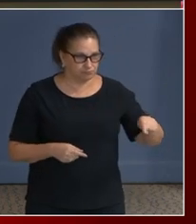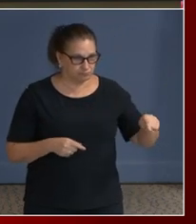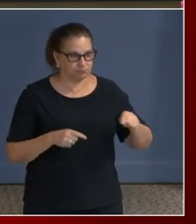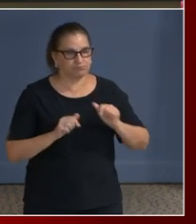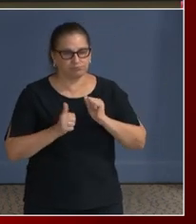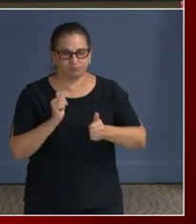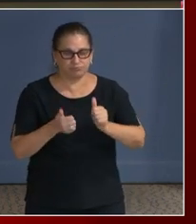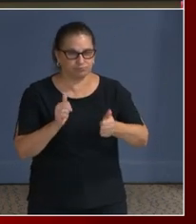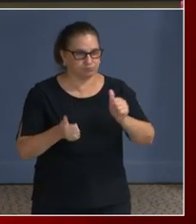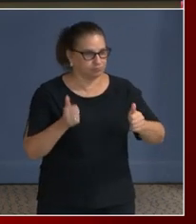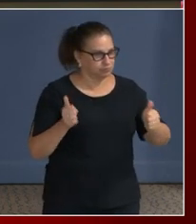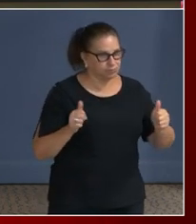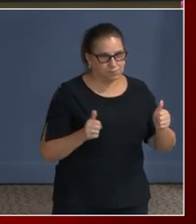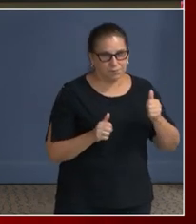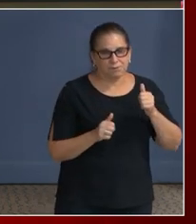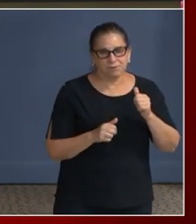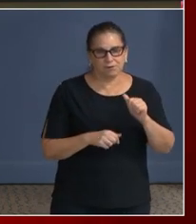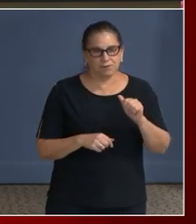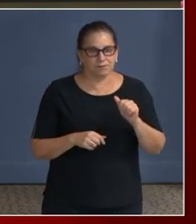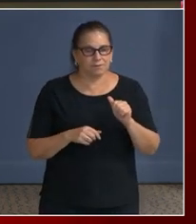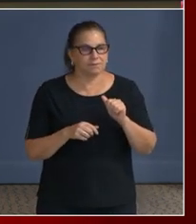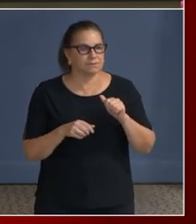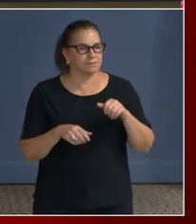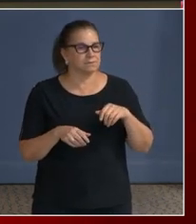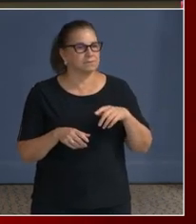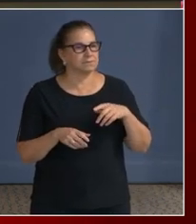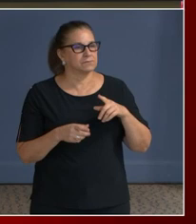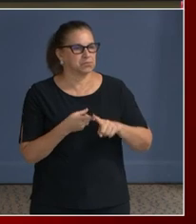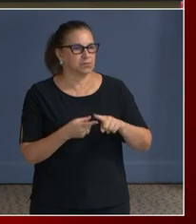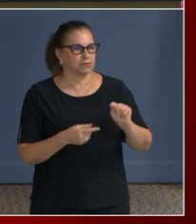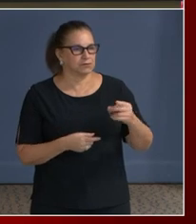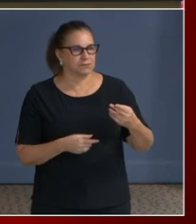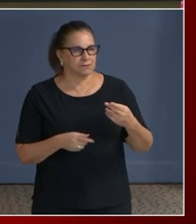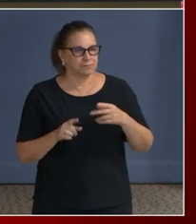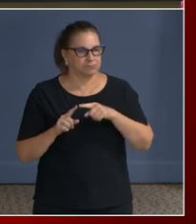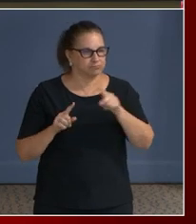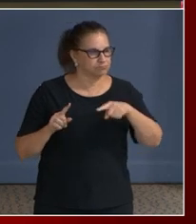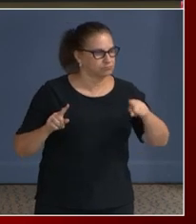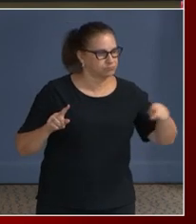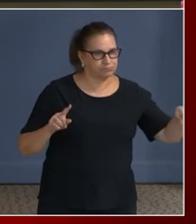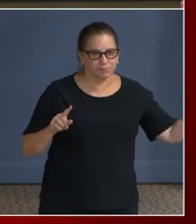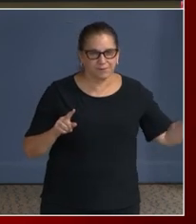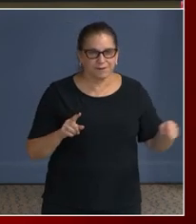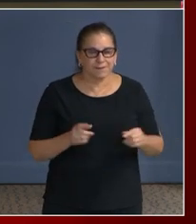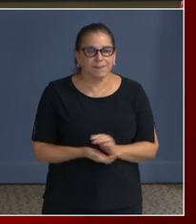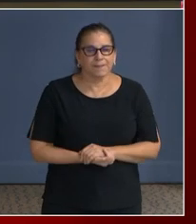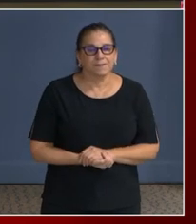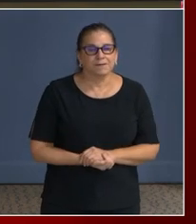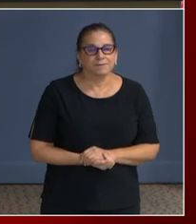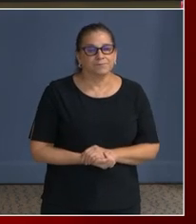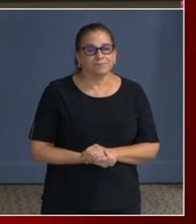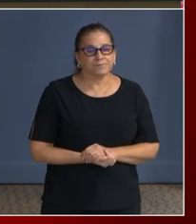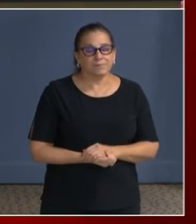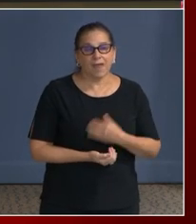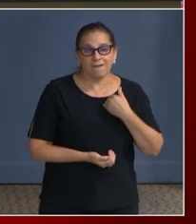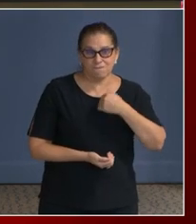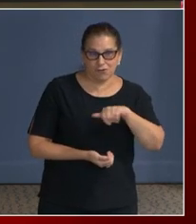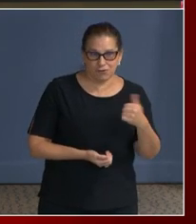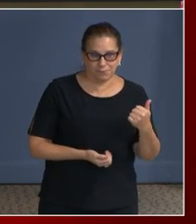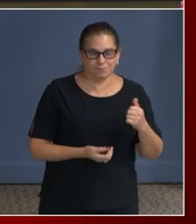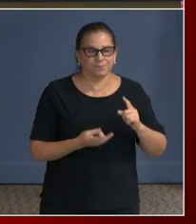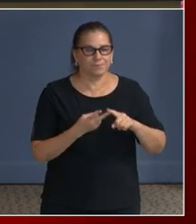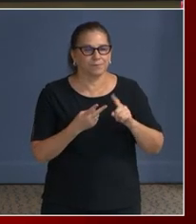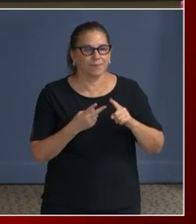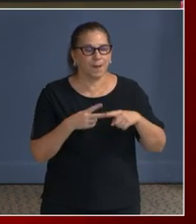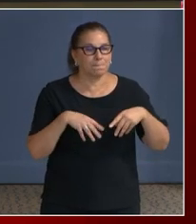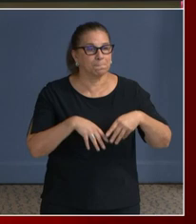see some of those sites there. Next slide. And then, of course, we're also planning for the March on Washington on